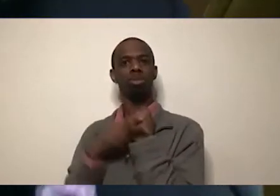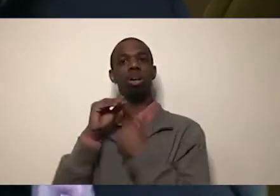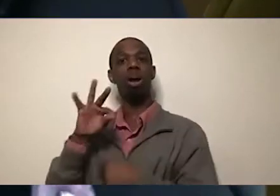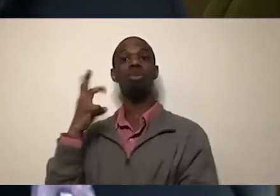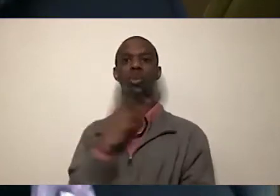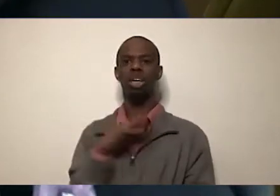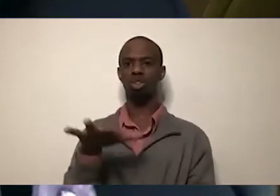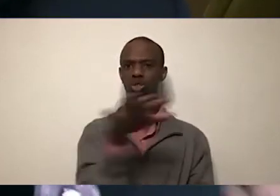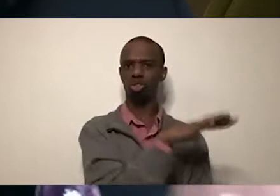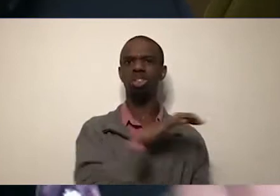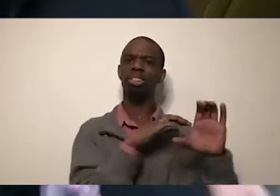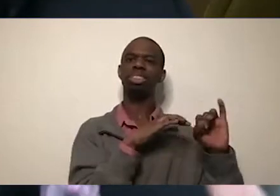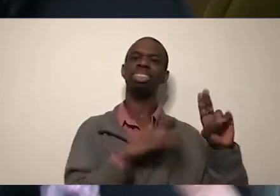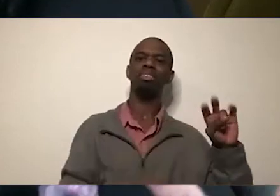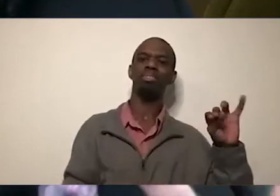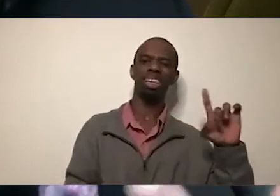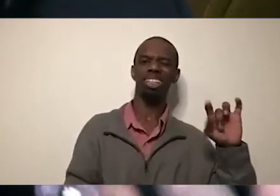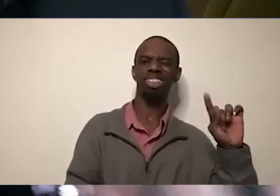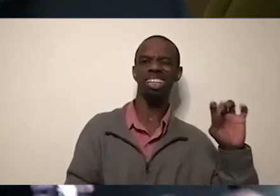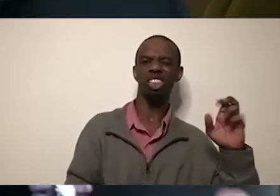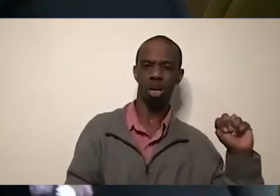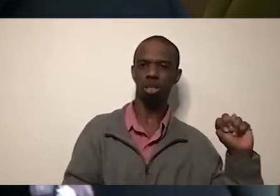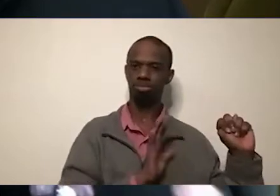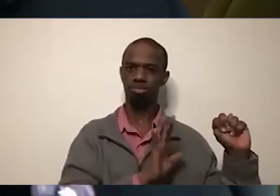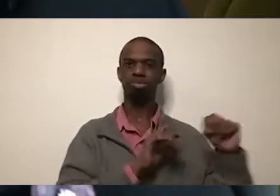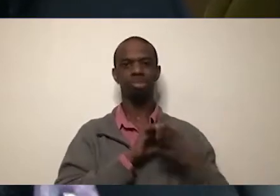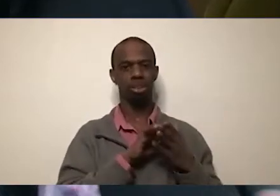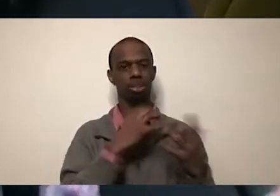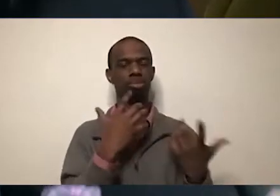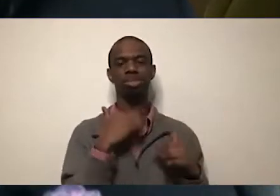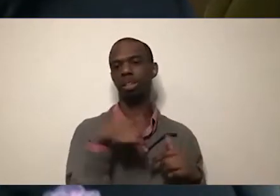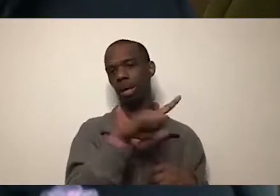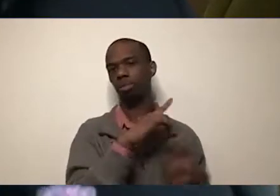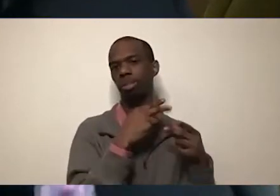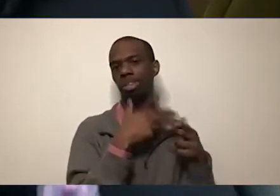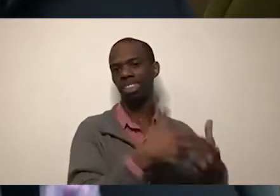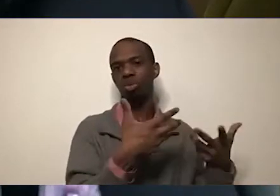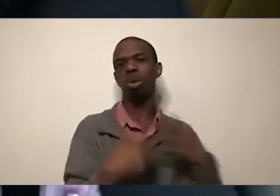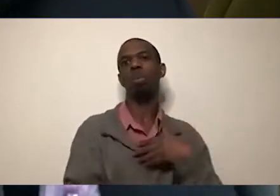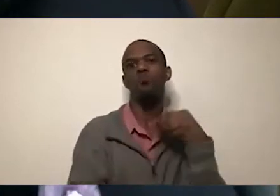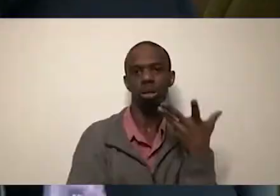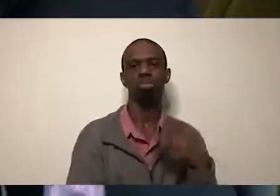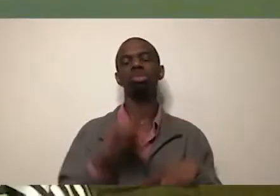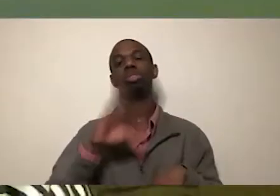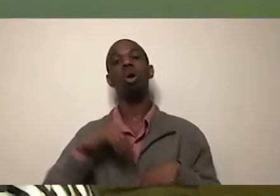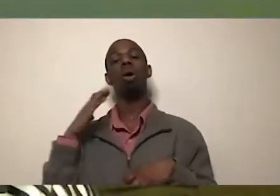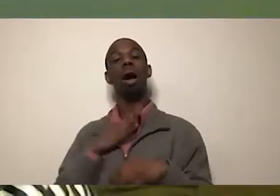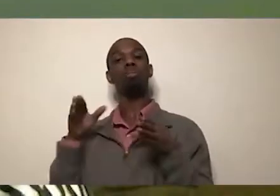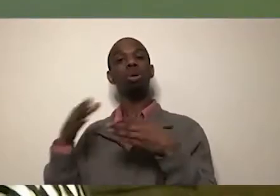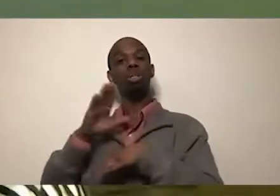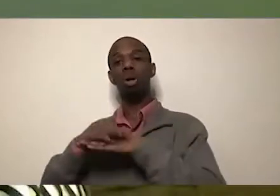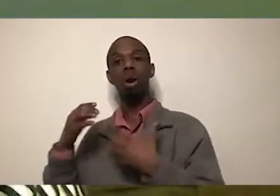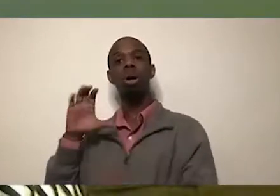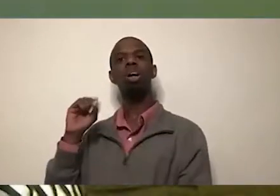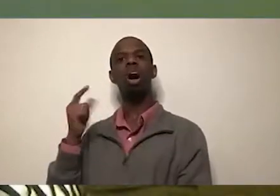book focuses on the cognitive effects of exposure to environmental racism, and they're profound and they're common. Yeah, thank